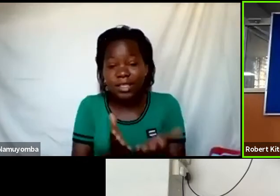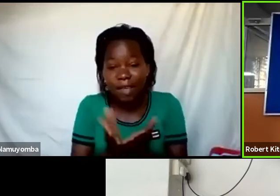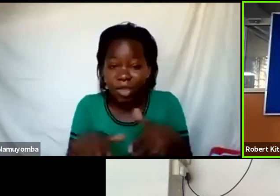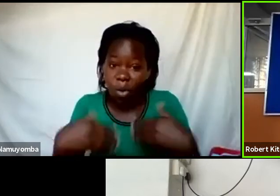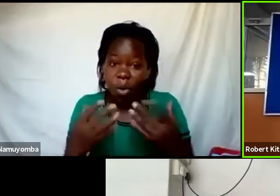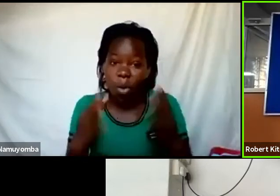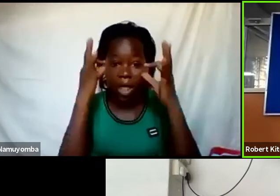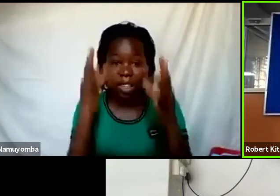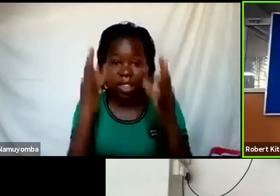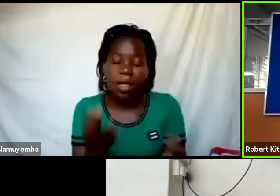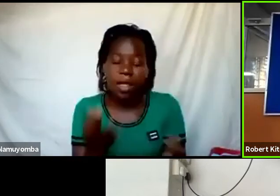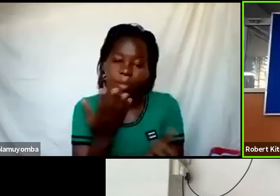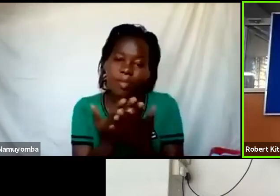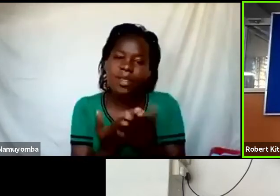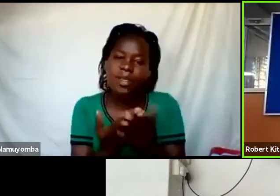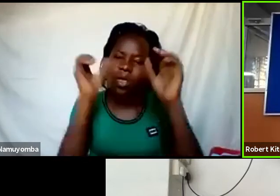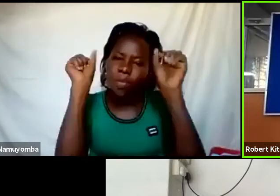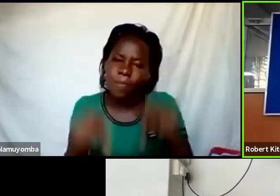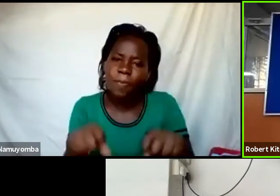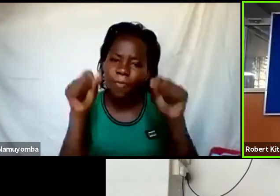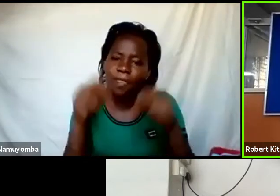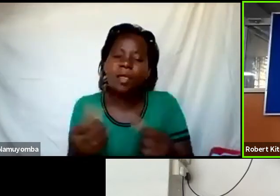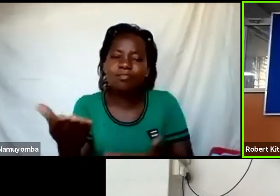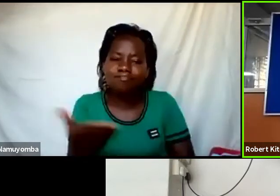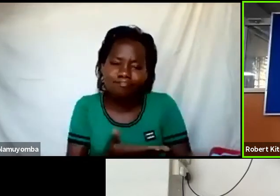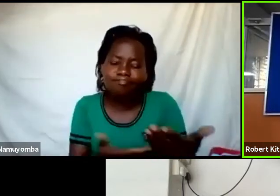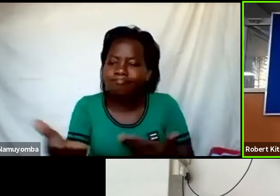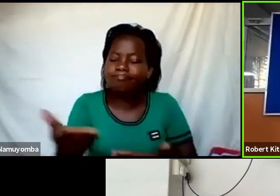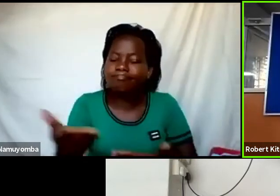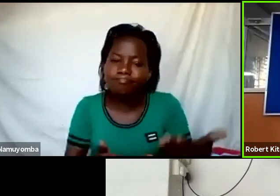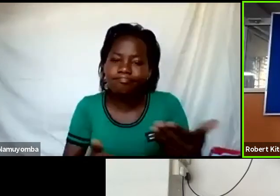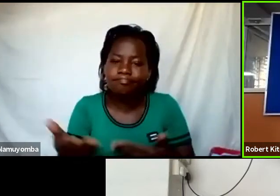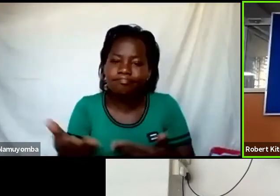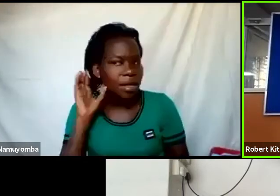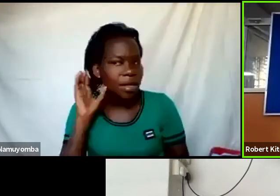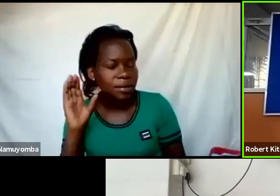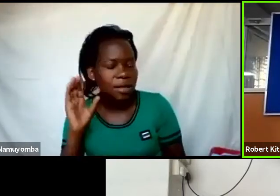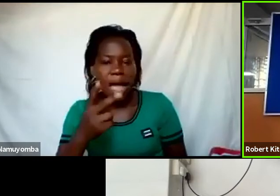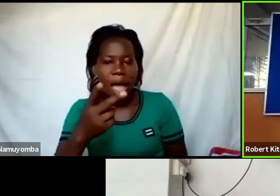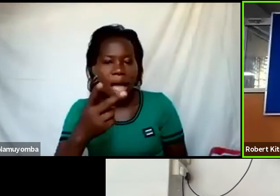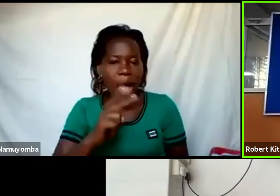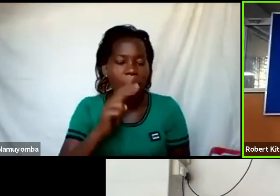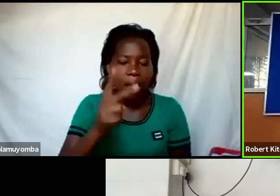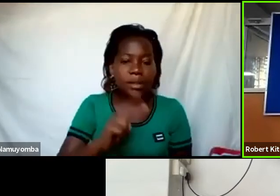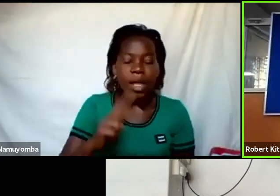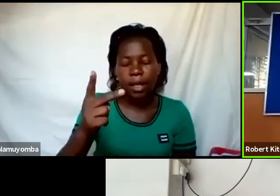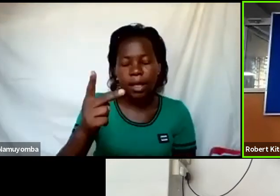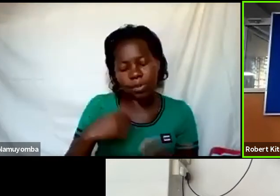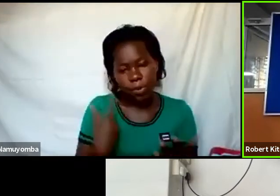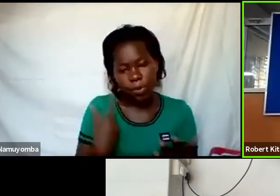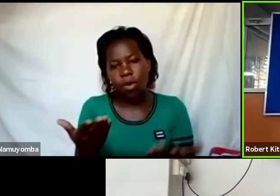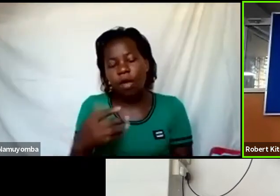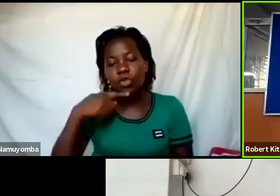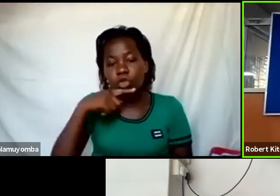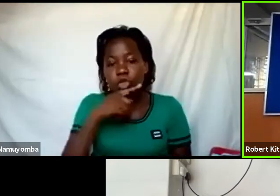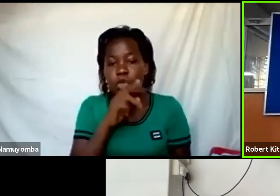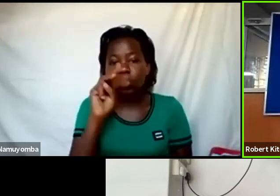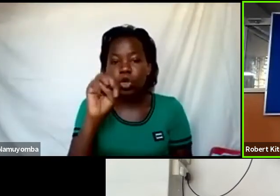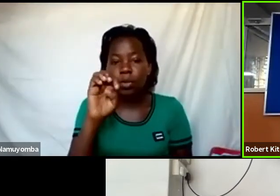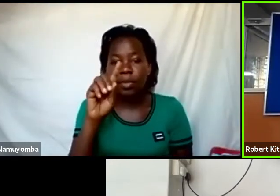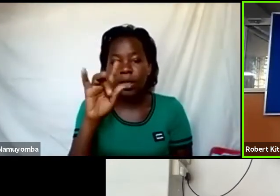Please ensure that you engage them, interact with them, listen to them, pick feedback from them. We now have social media. Social